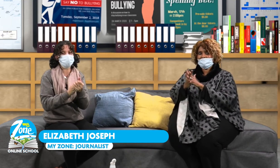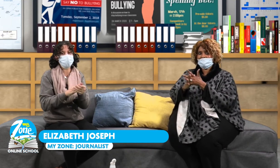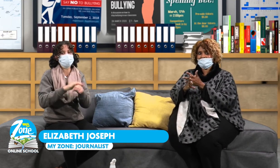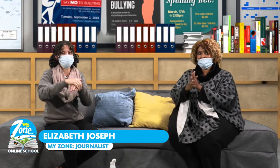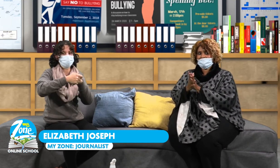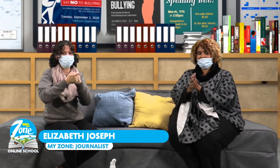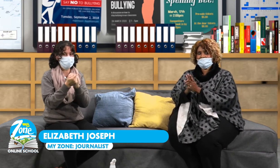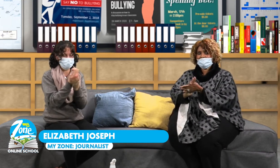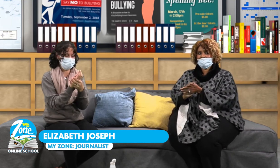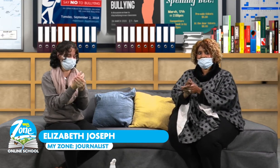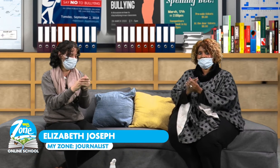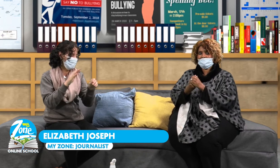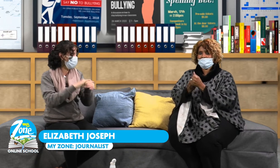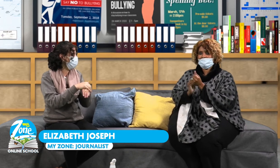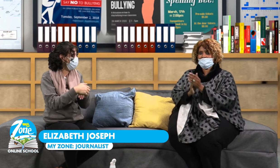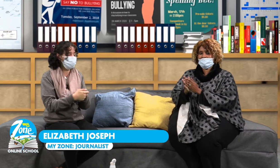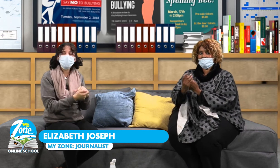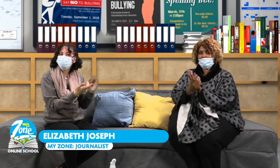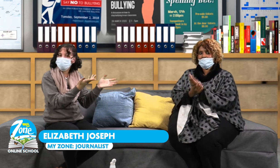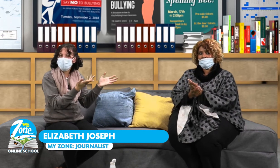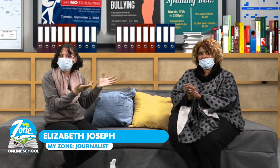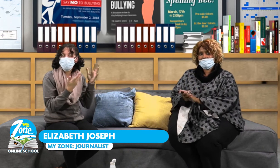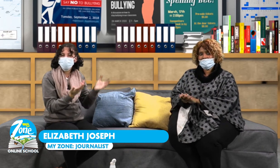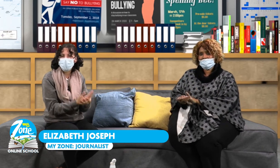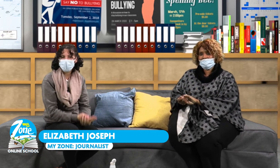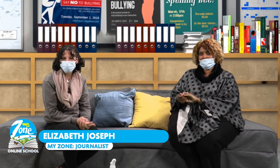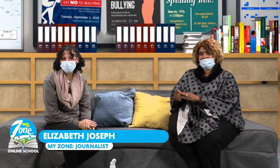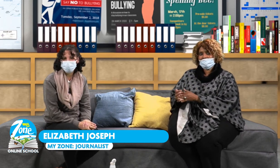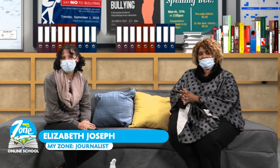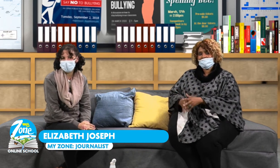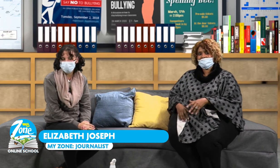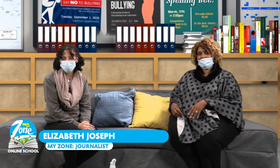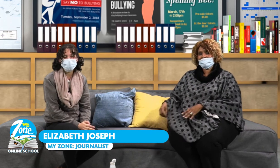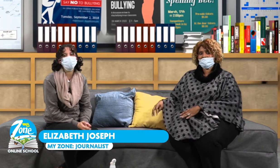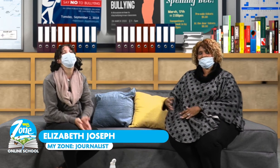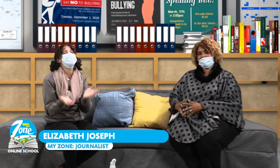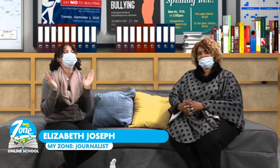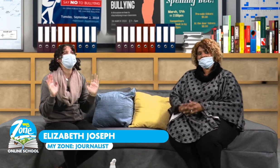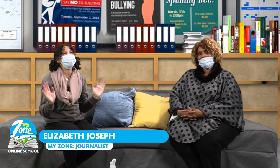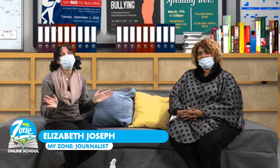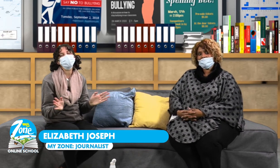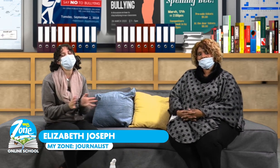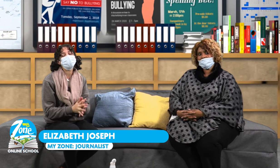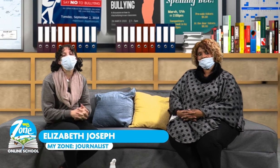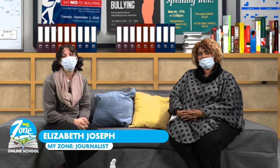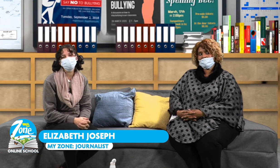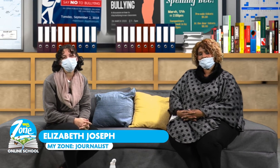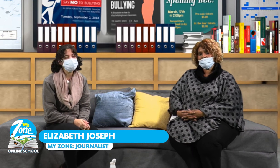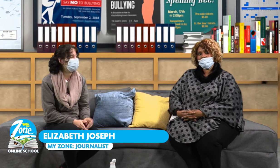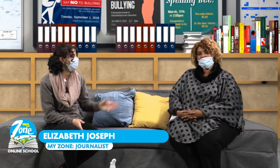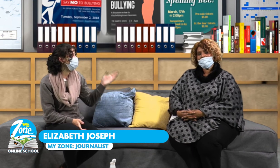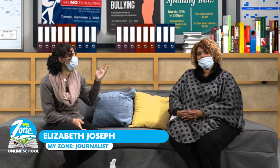single part of your hands are sanitized. All right, you guys might be wondering who's my lovely guest to my left. You guys know MyZone always has the